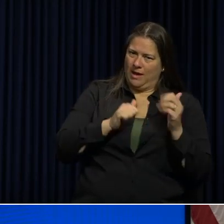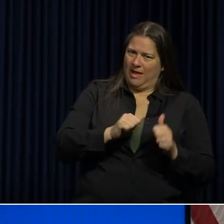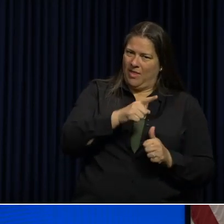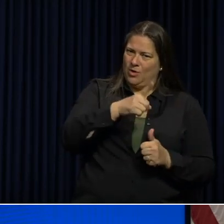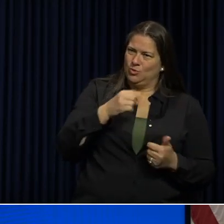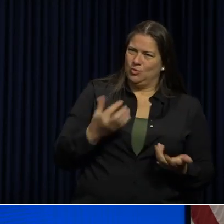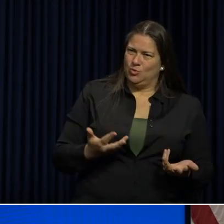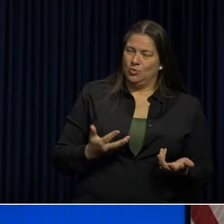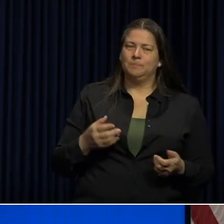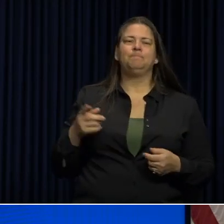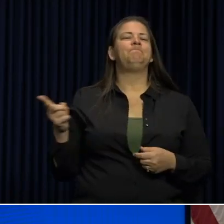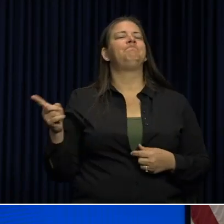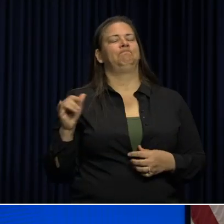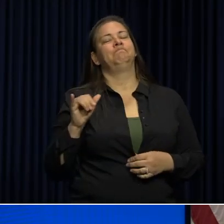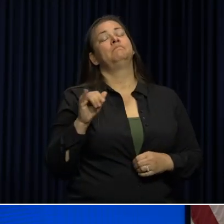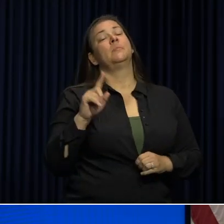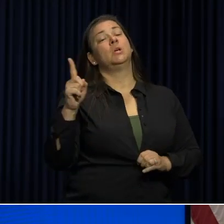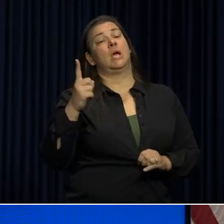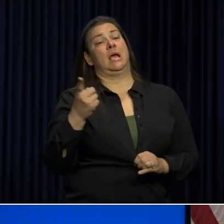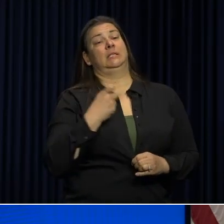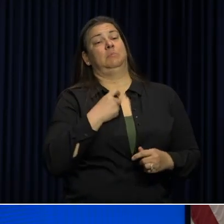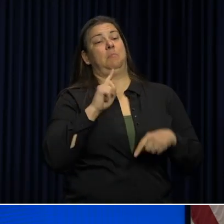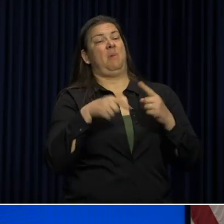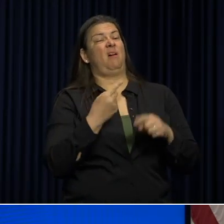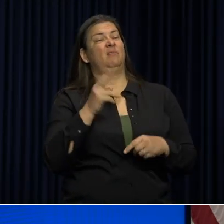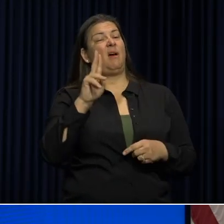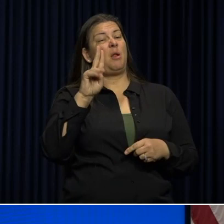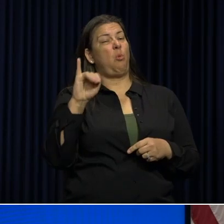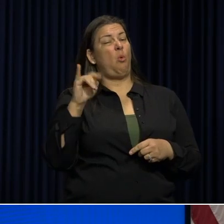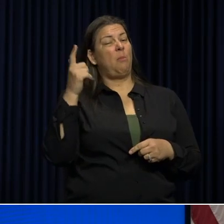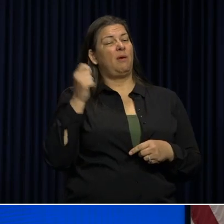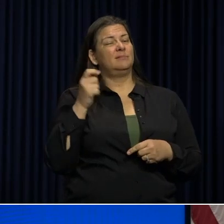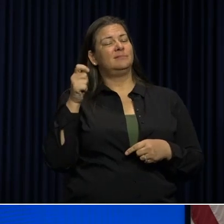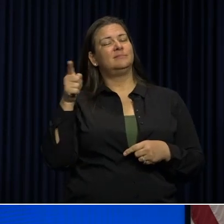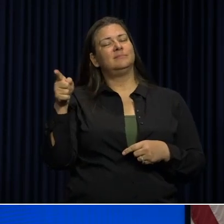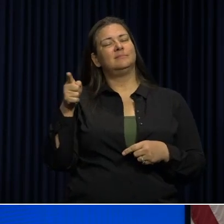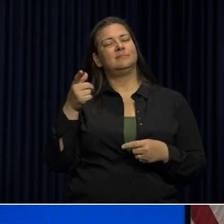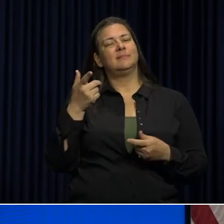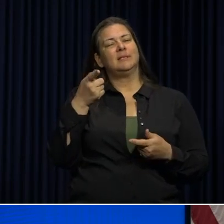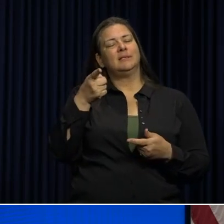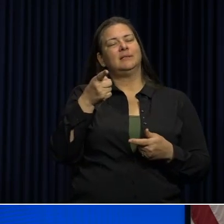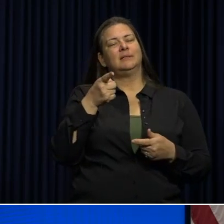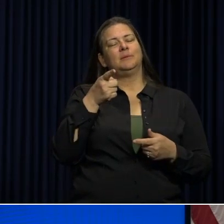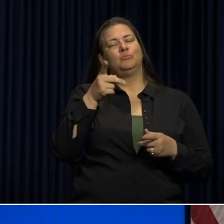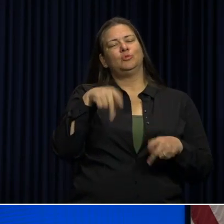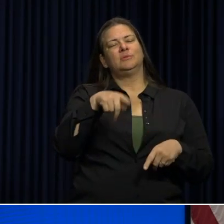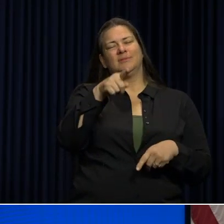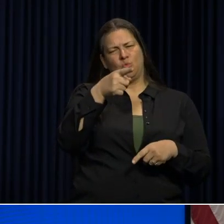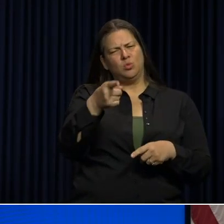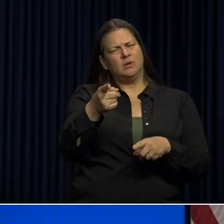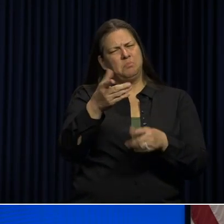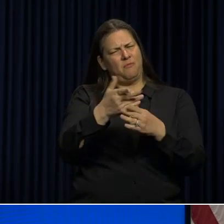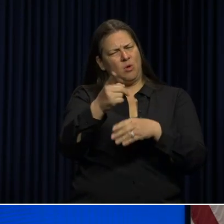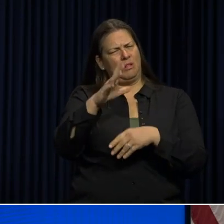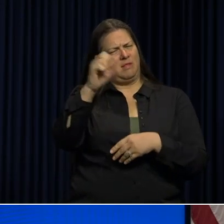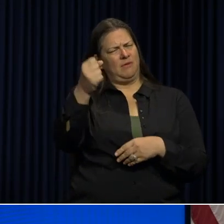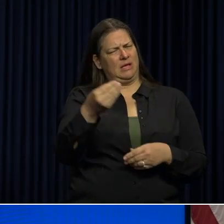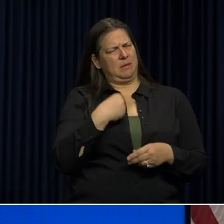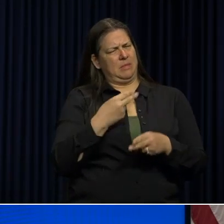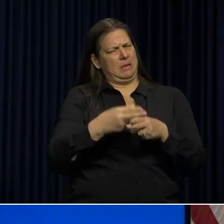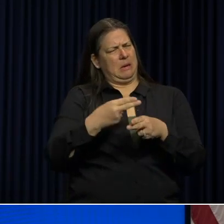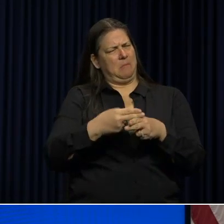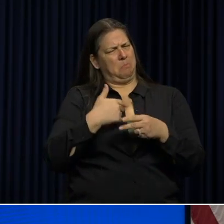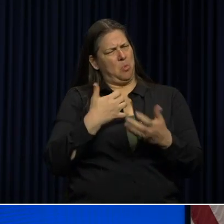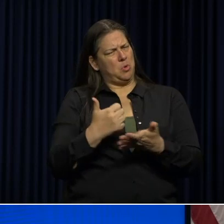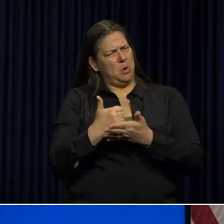point? The question is on unemployment and a viewer struggling. First, before you leave, if we can get the name of that individual, we want to certainly